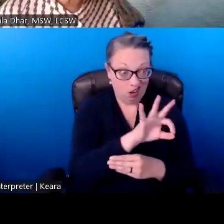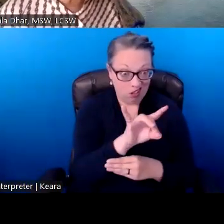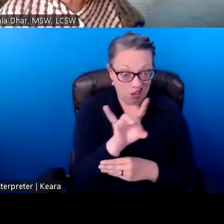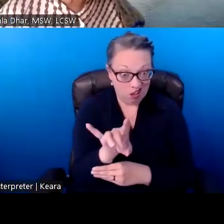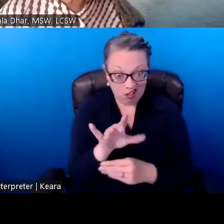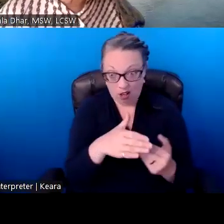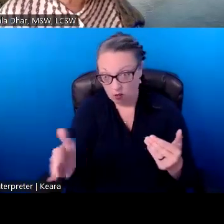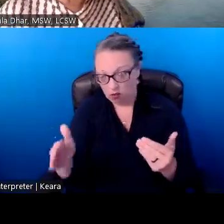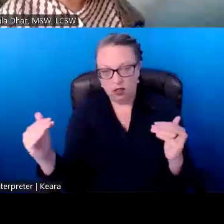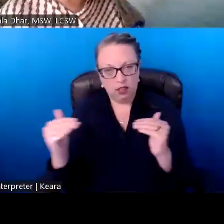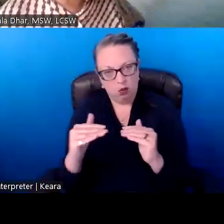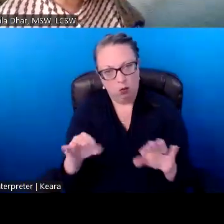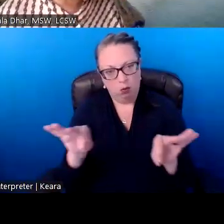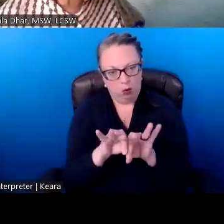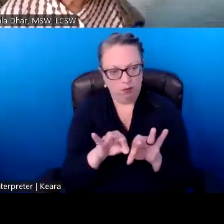slide.